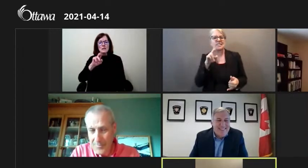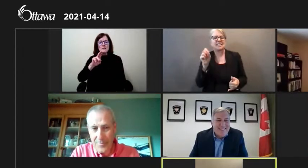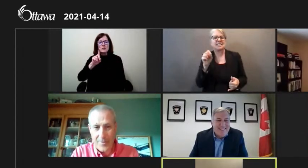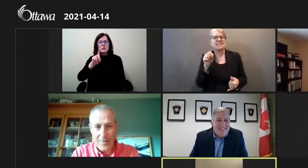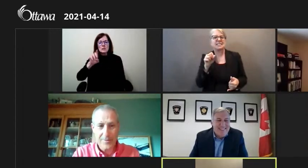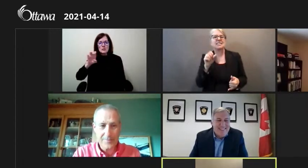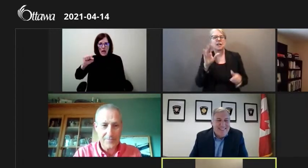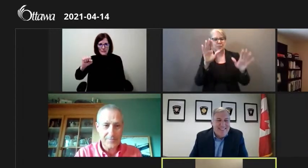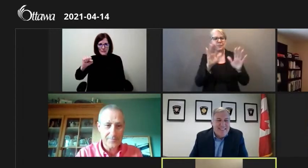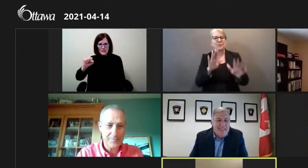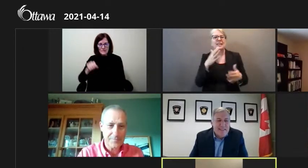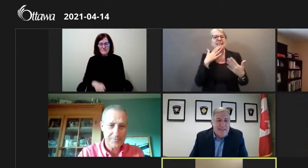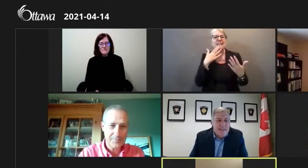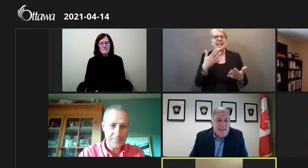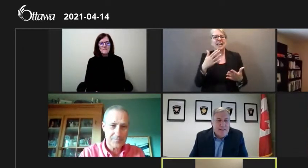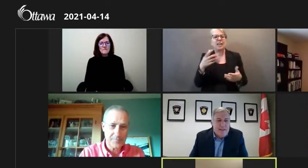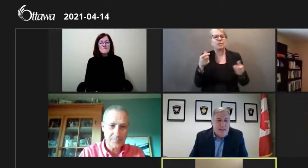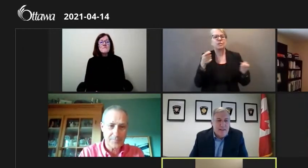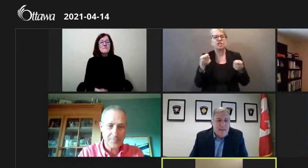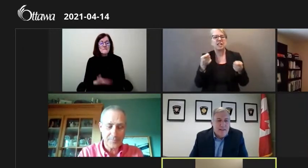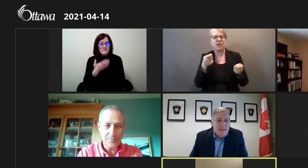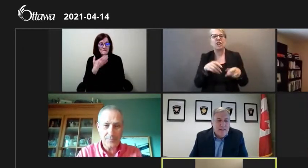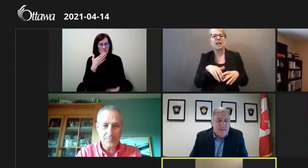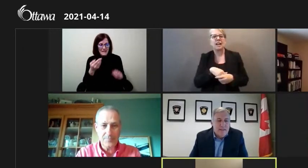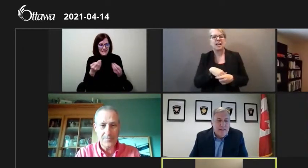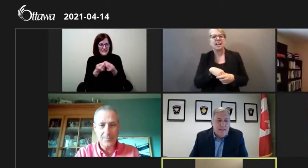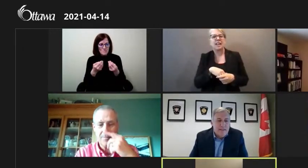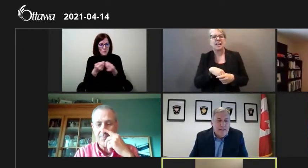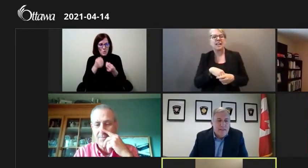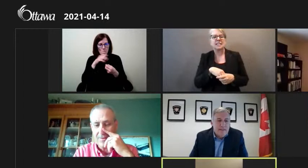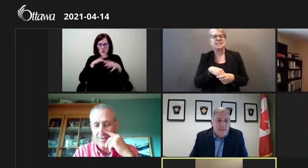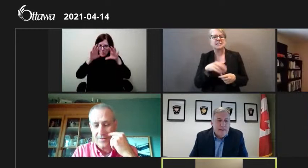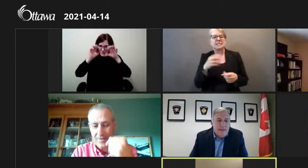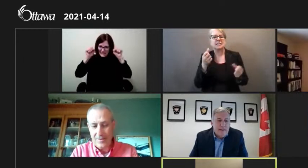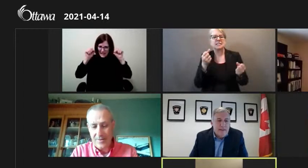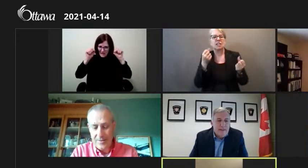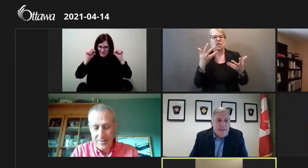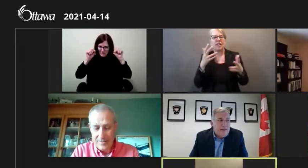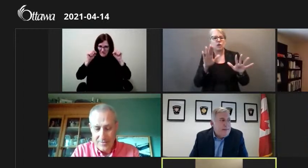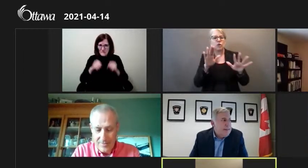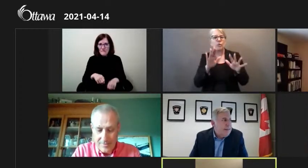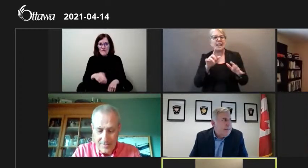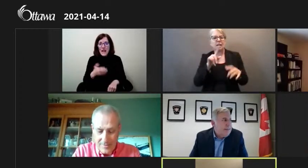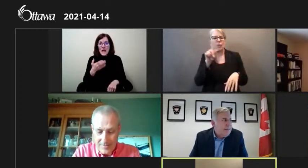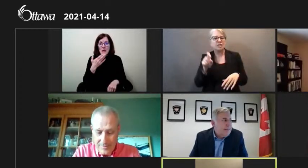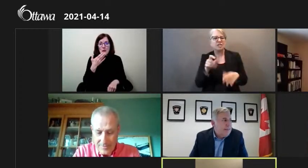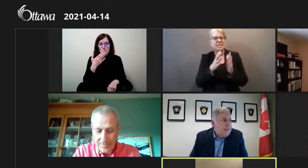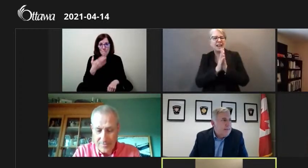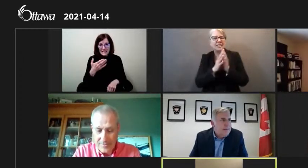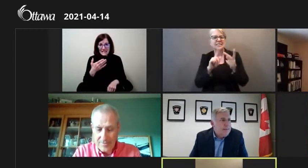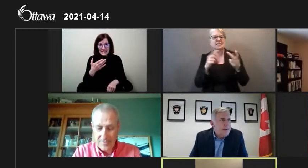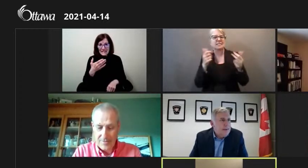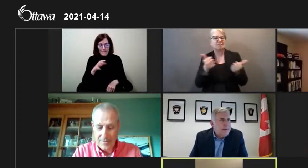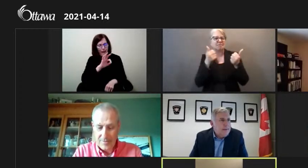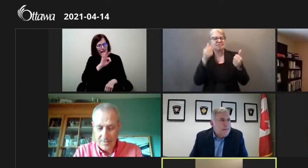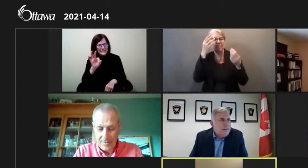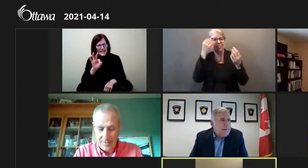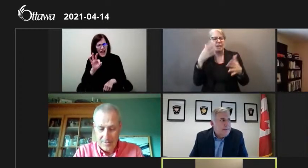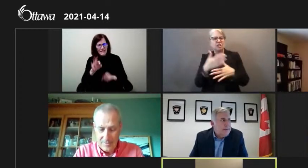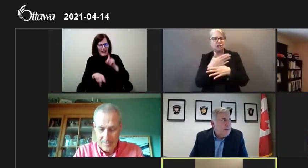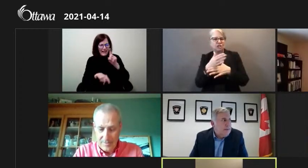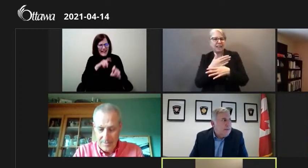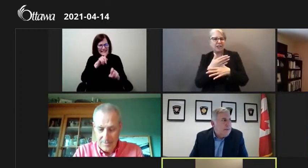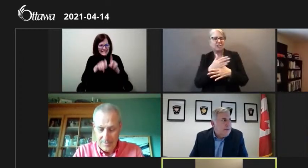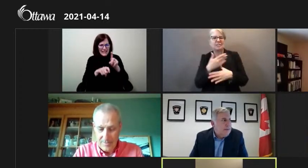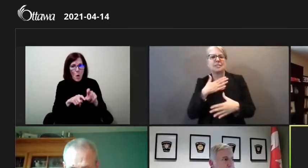Excellent. Thank you very much, Chair. And thank you. A lot of great questions have been asked and a lot of great information has been shared. So